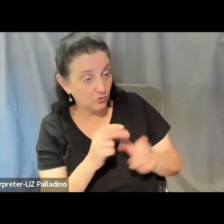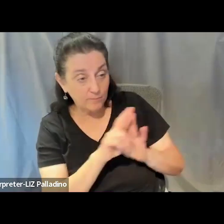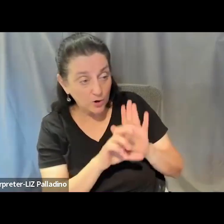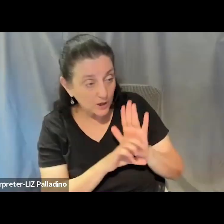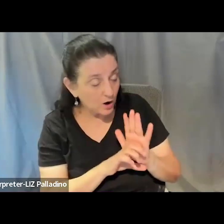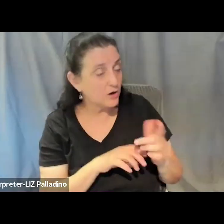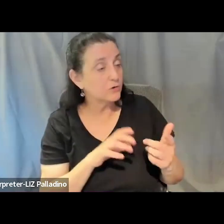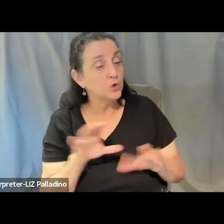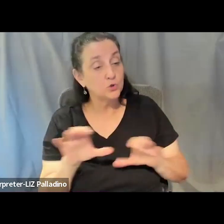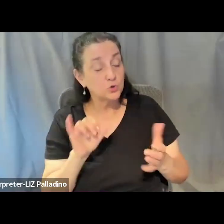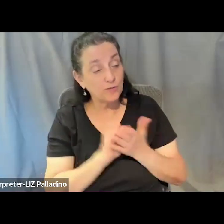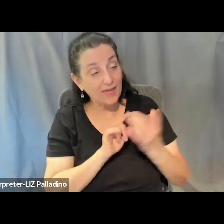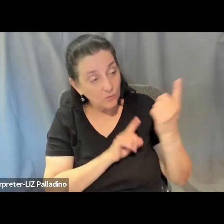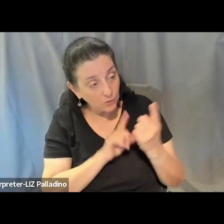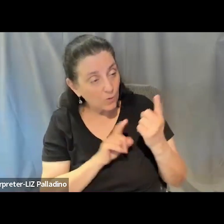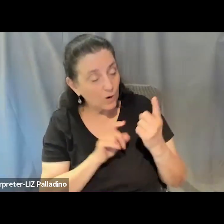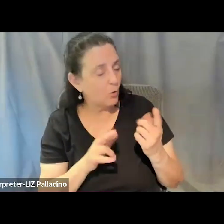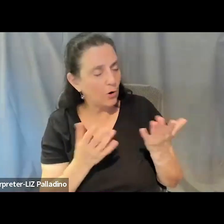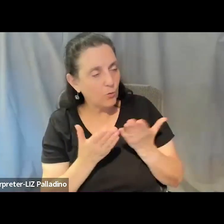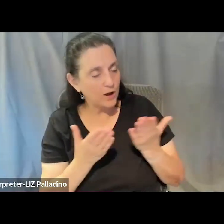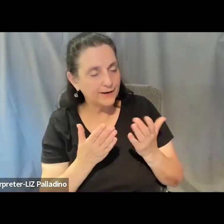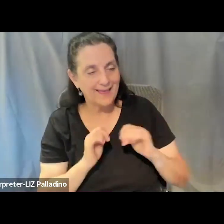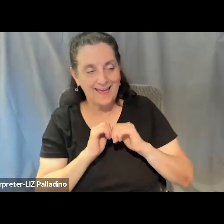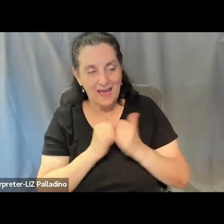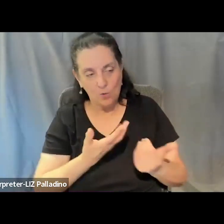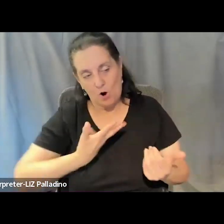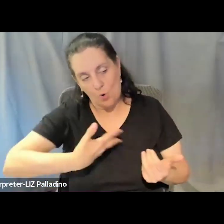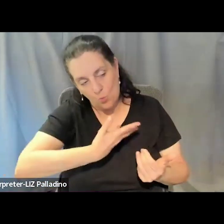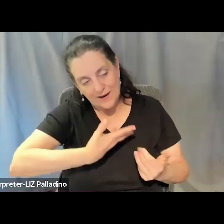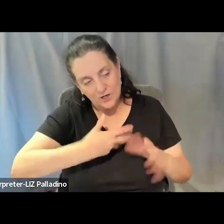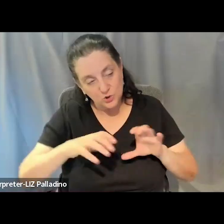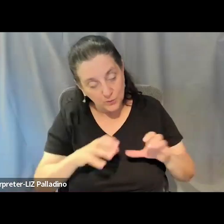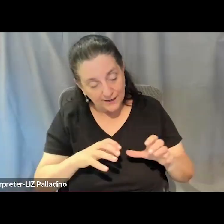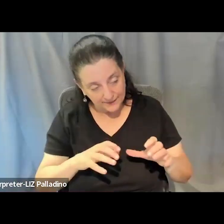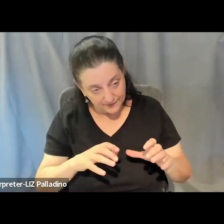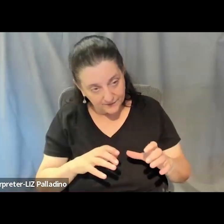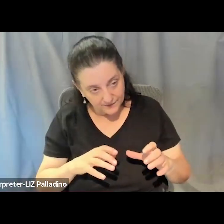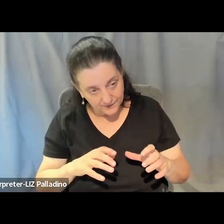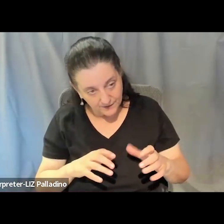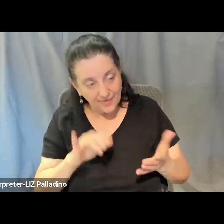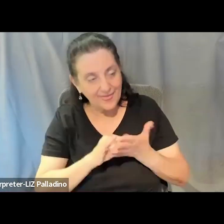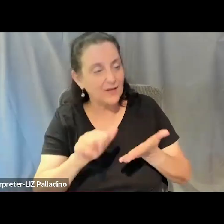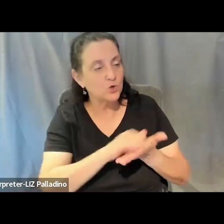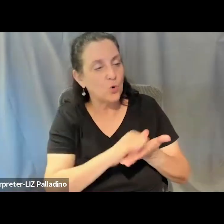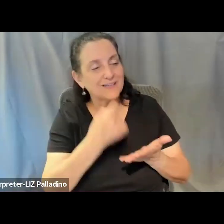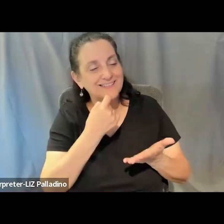you let the executive committee take that on, how are we doing at the things state of New York says we have to